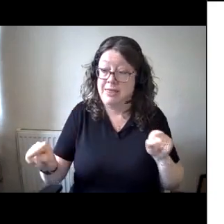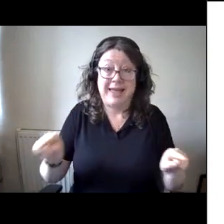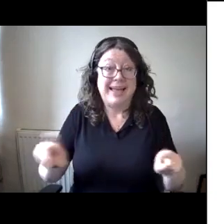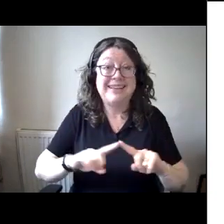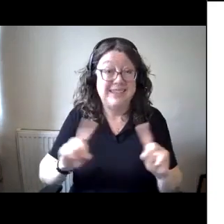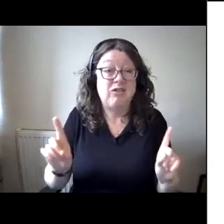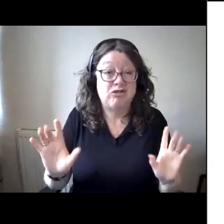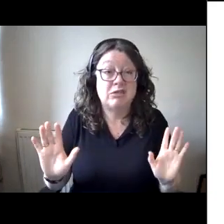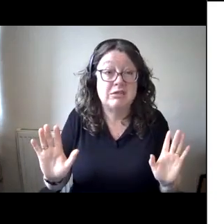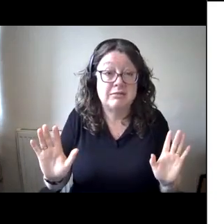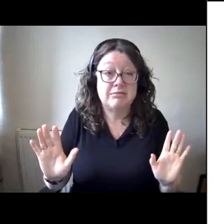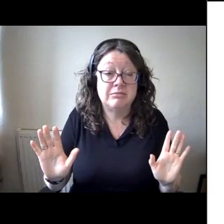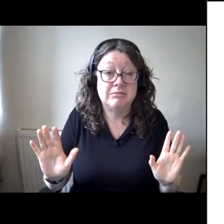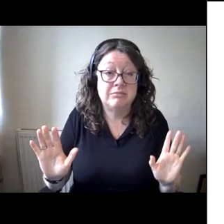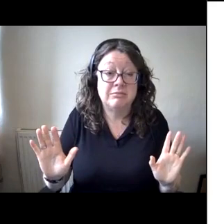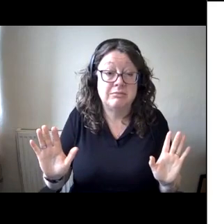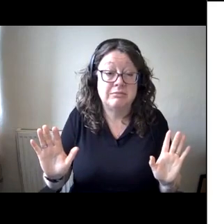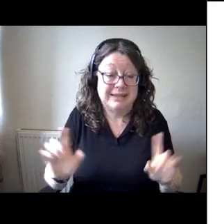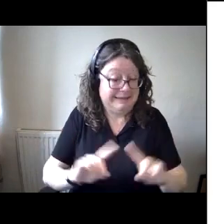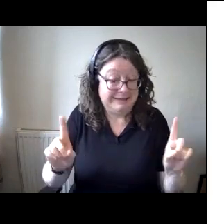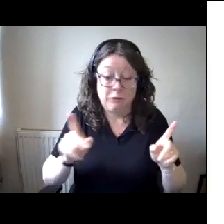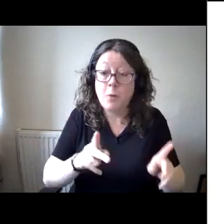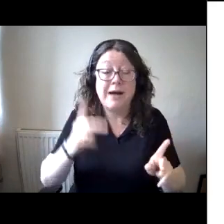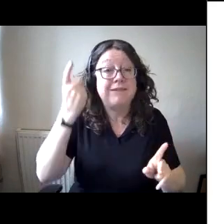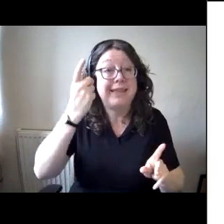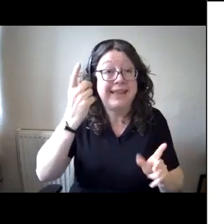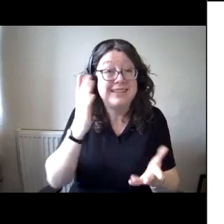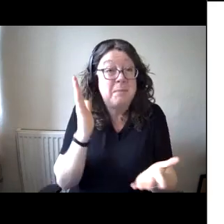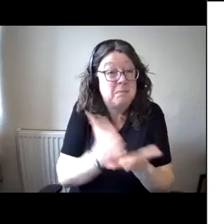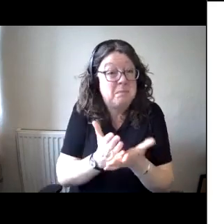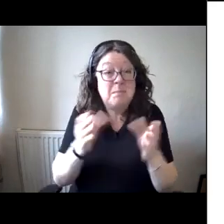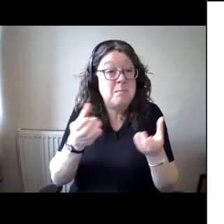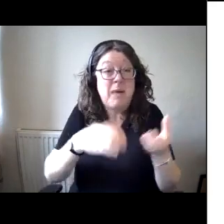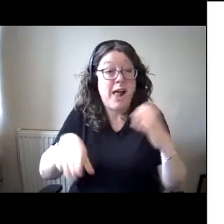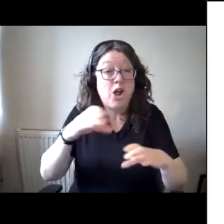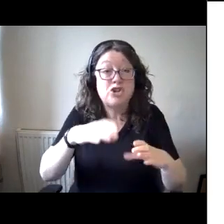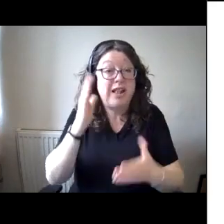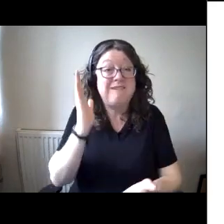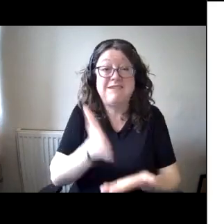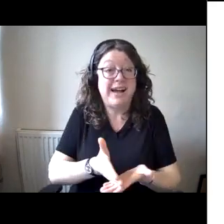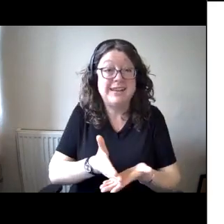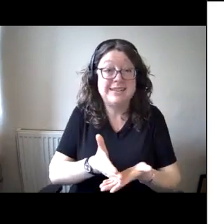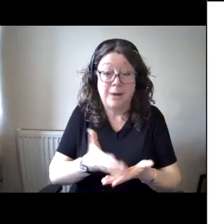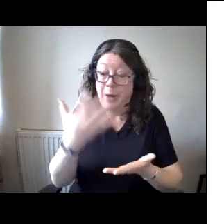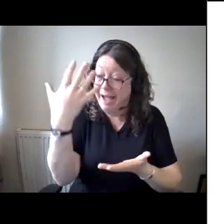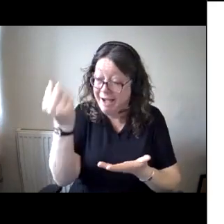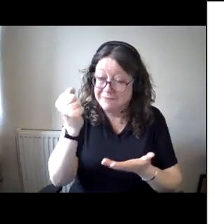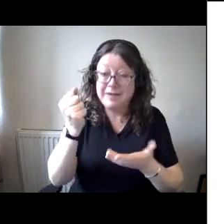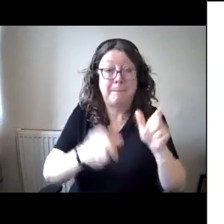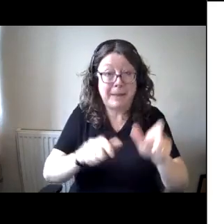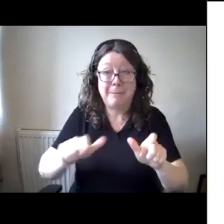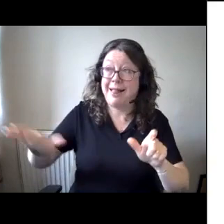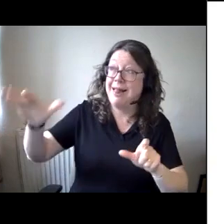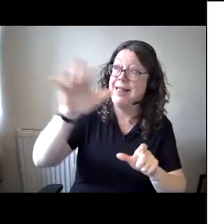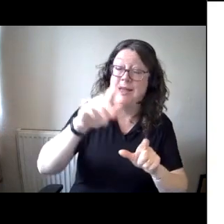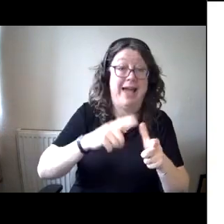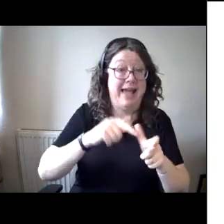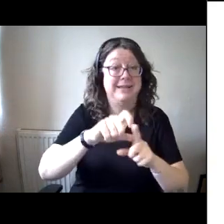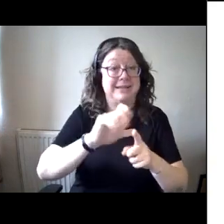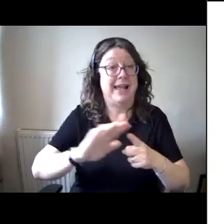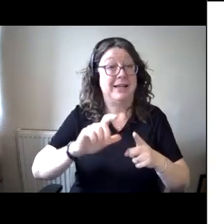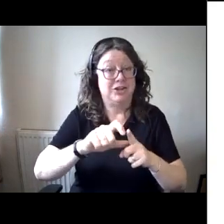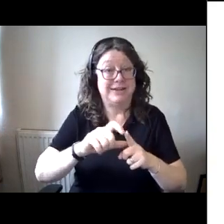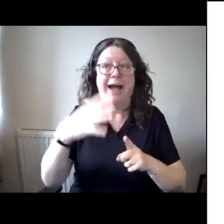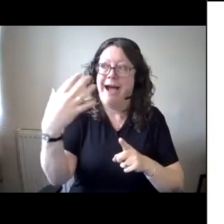lots of different ways of thinking. And that's a biological fact. We know that neurodiversity exists. There are people with ADHD, there are